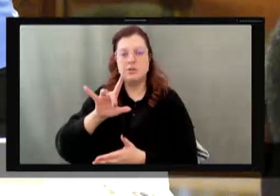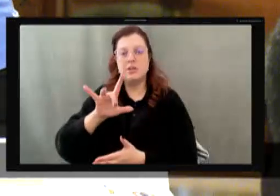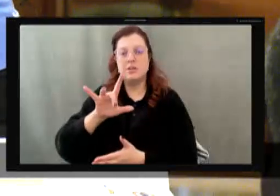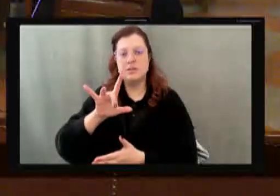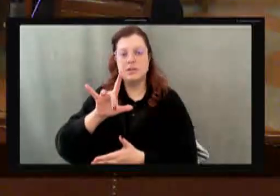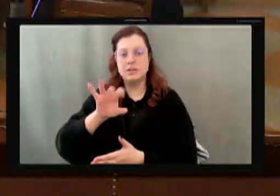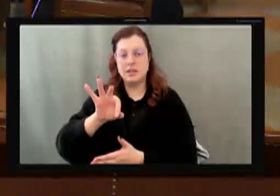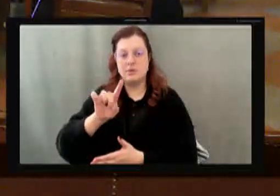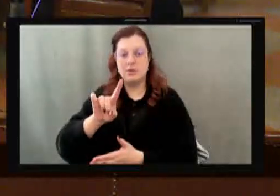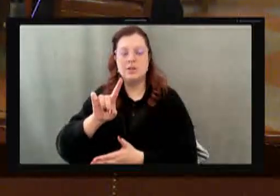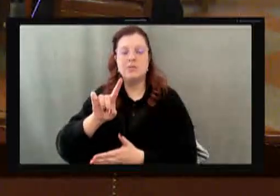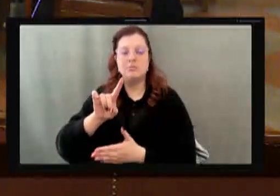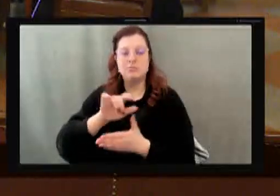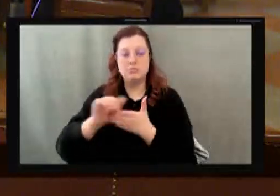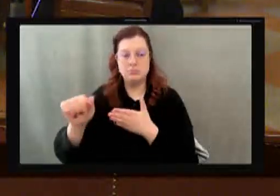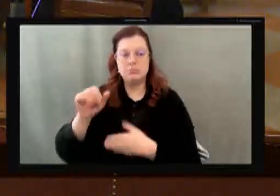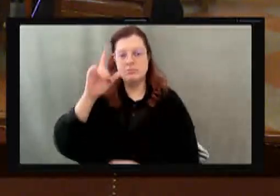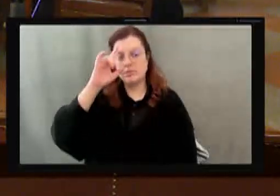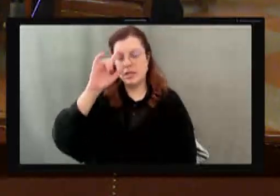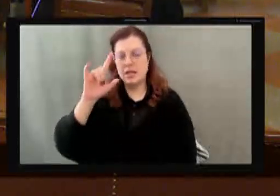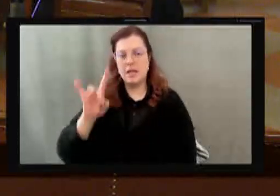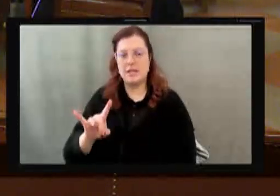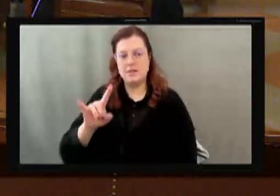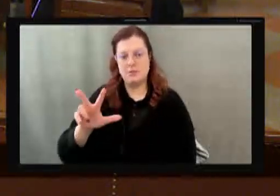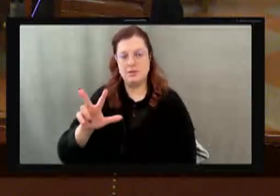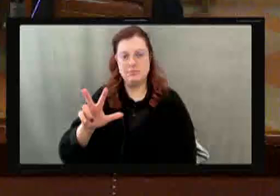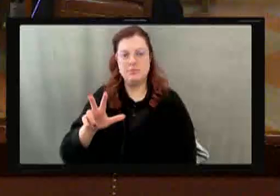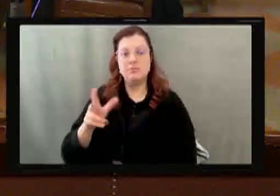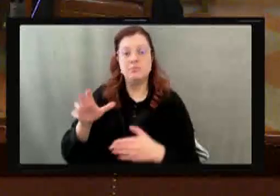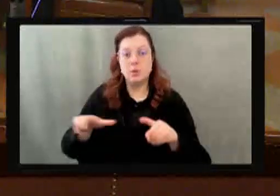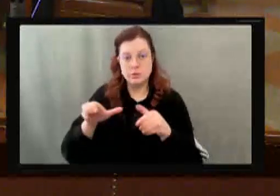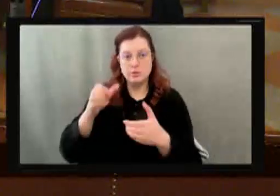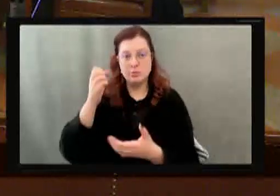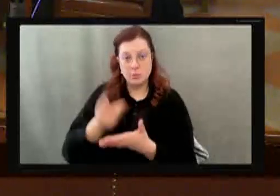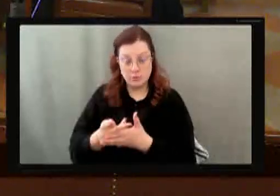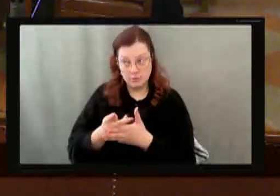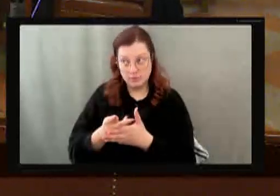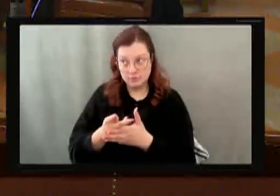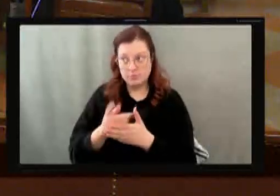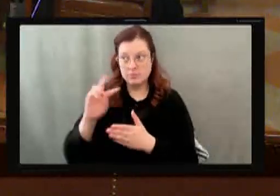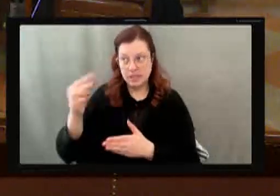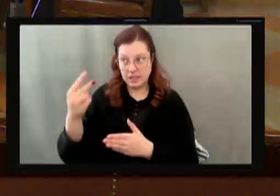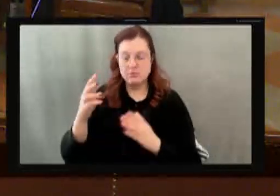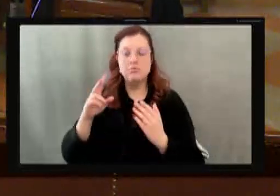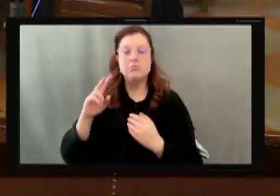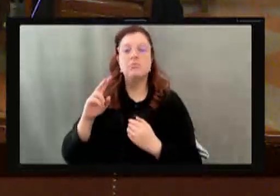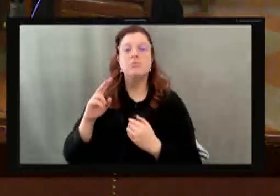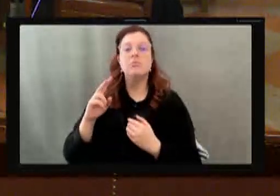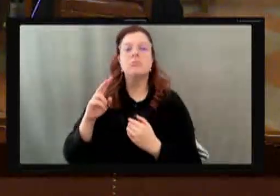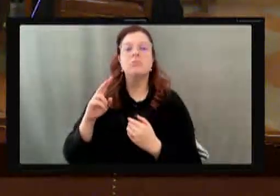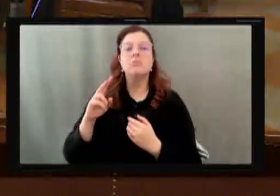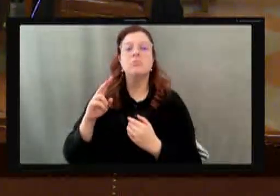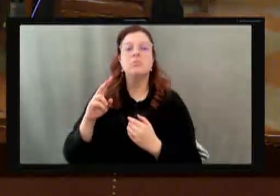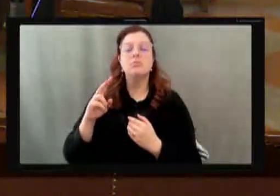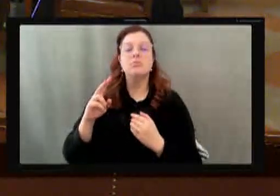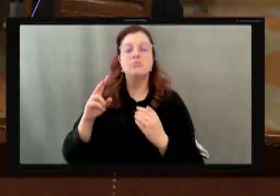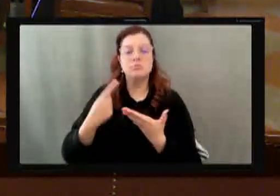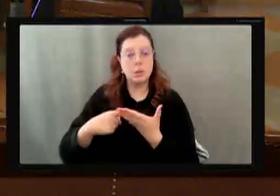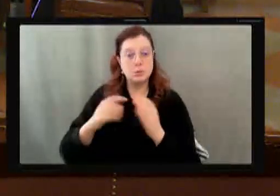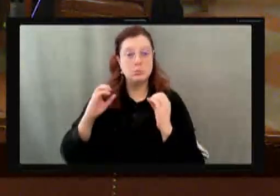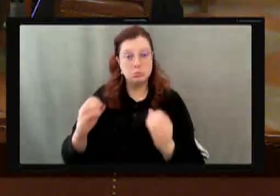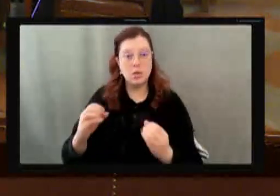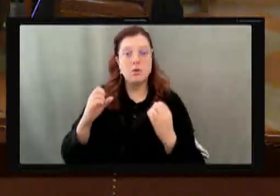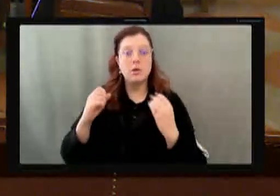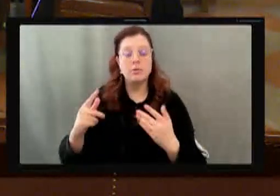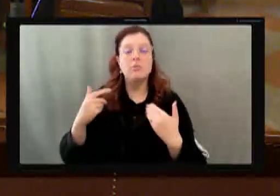$57,391.83. Motion to approve. Second. Discussion? Seeing none, all those in favor of Bill 971, please indicate